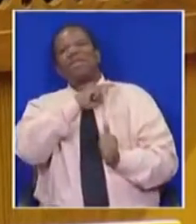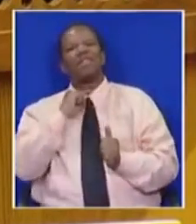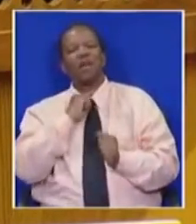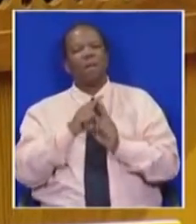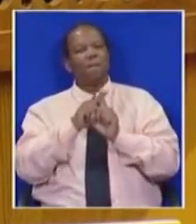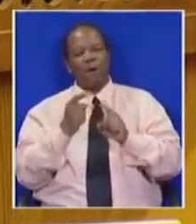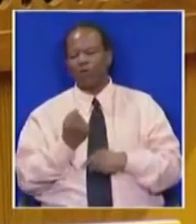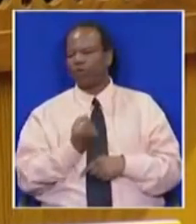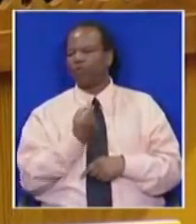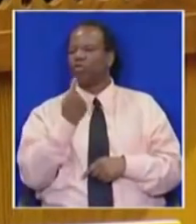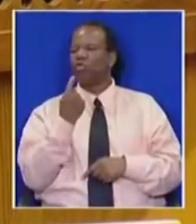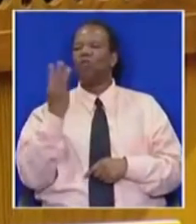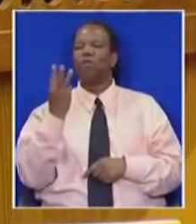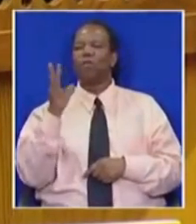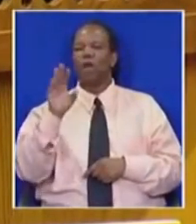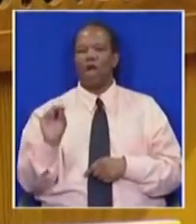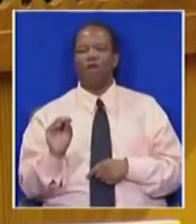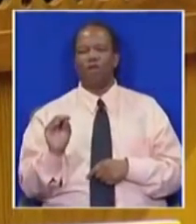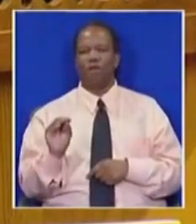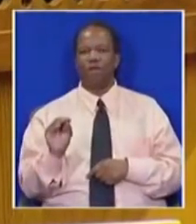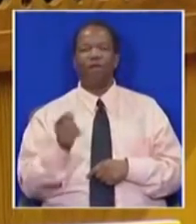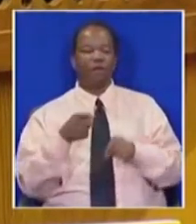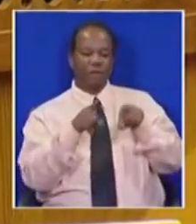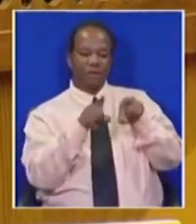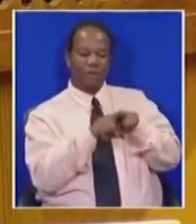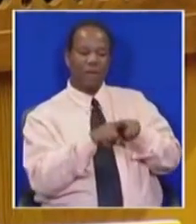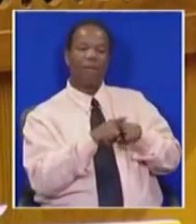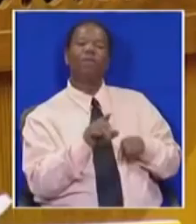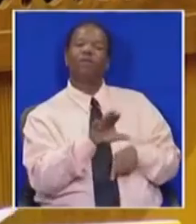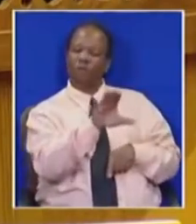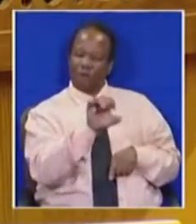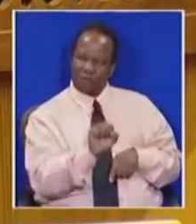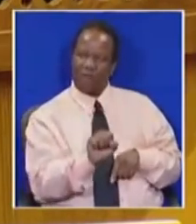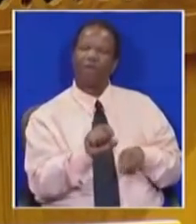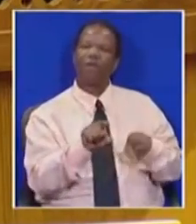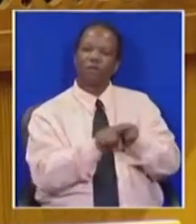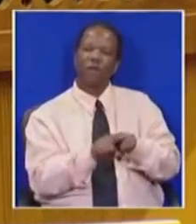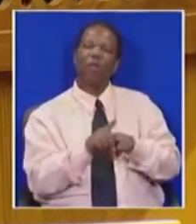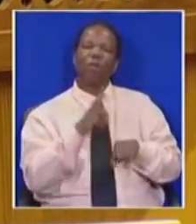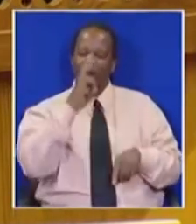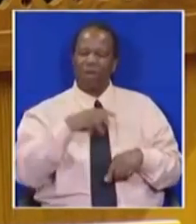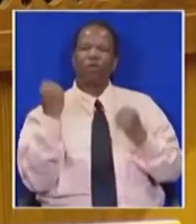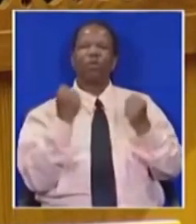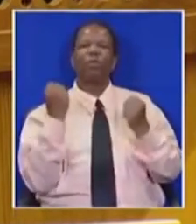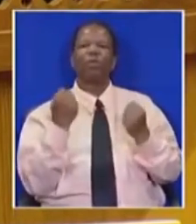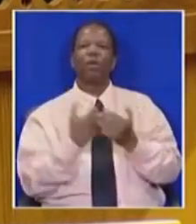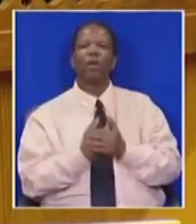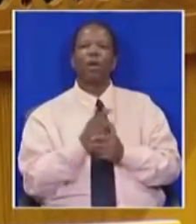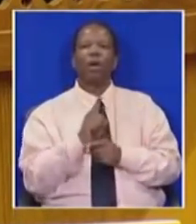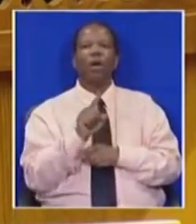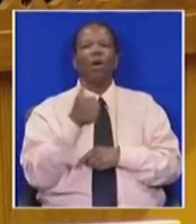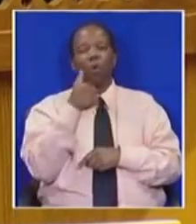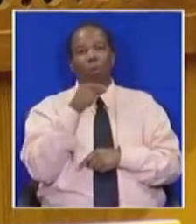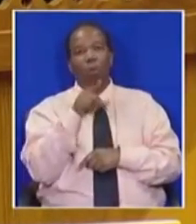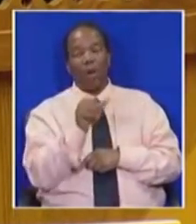spirit of the people to reclaim their power. Here in South Africa, we deserve our own celebration. But our joy was tempered with the knowledge that